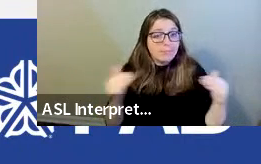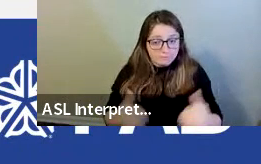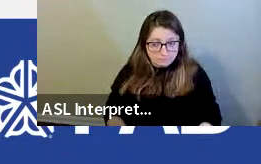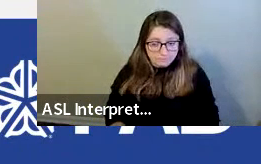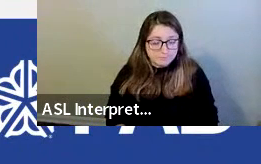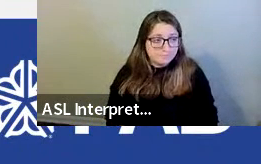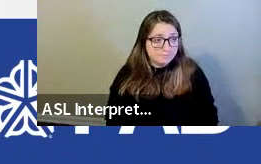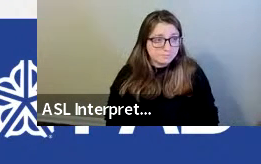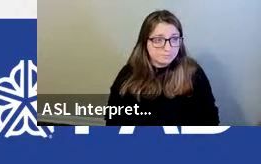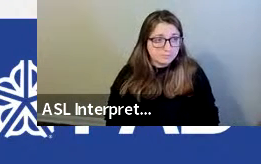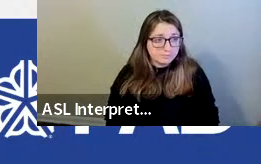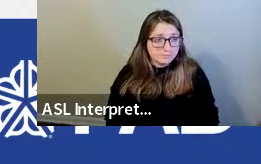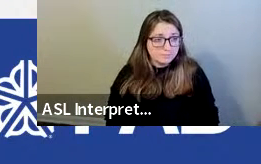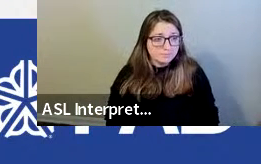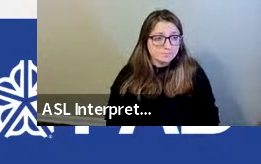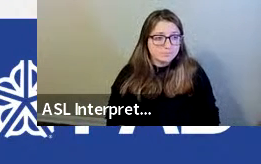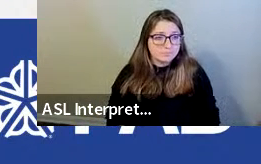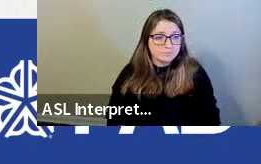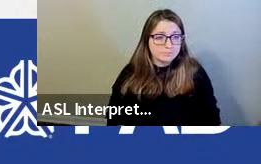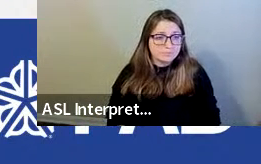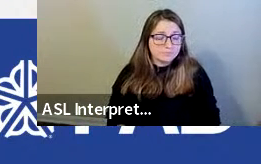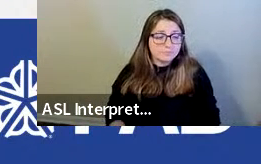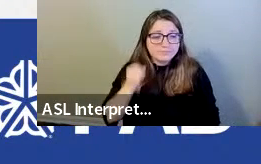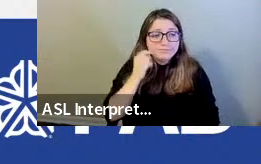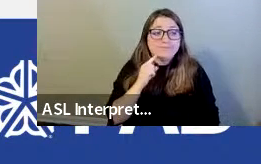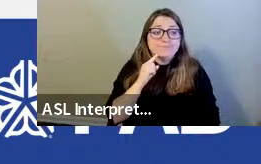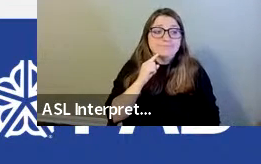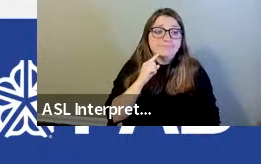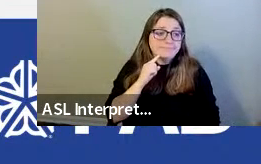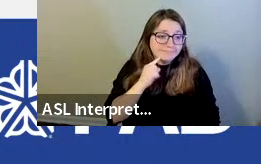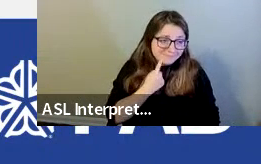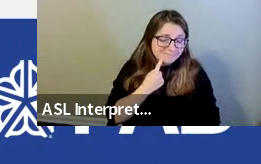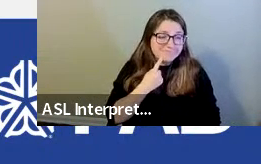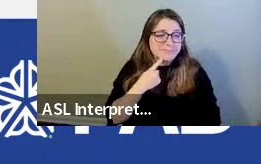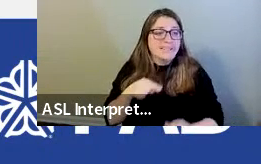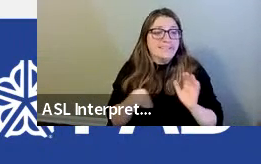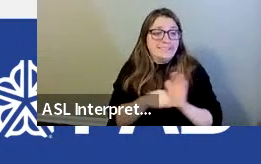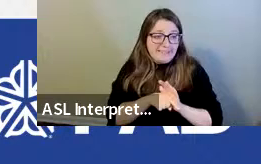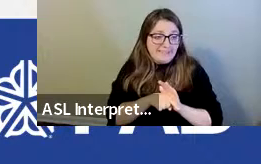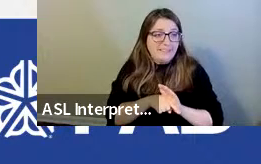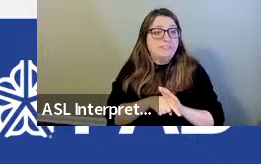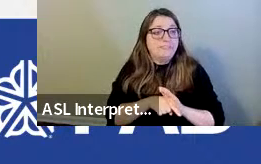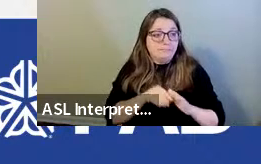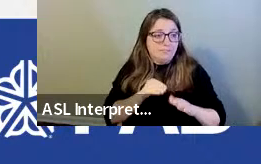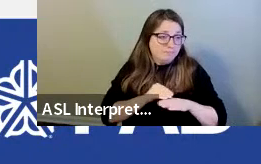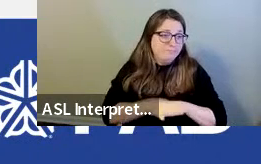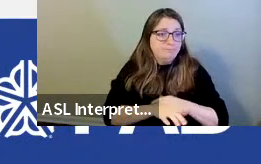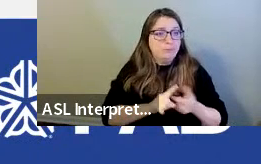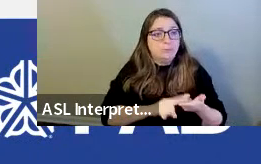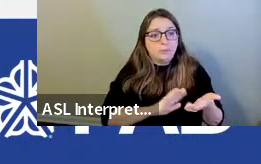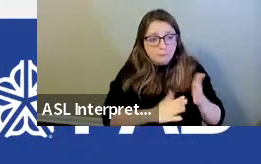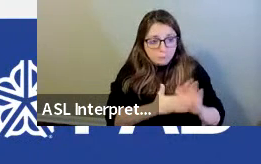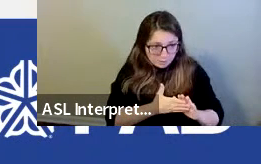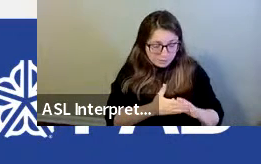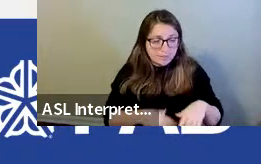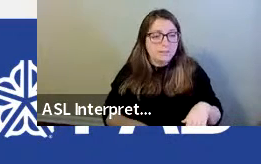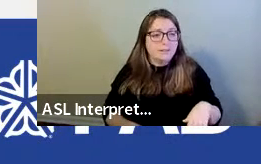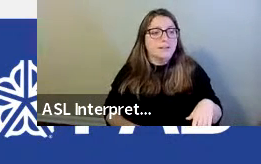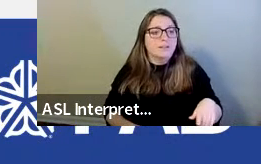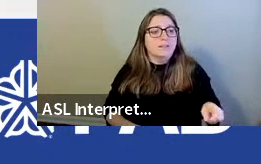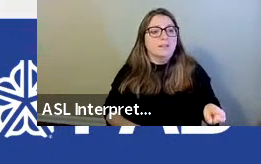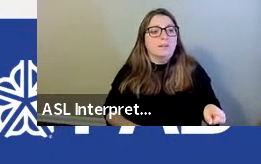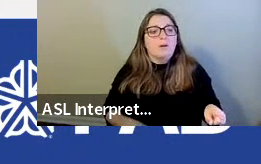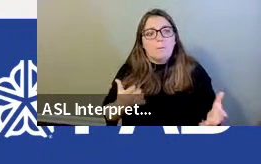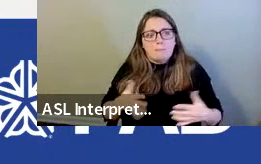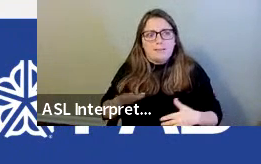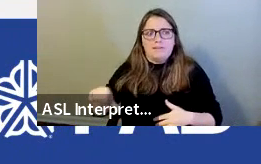we have a description of a pronounced negative impact on the community or department image or operations or relationships with other officers or